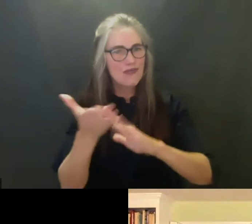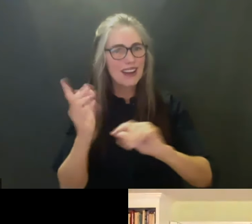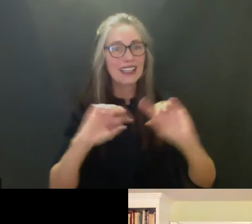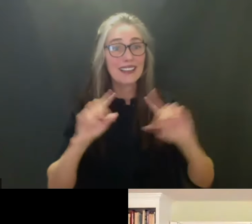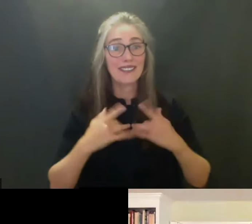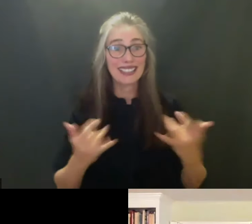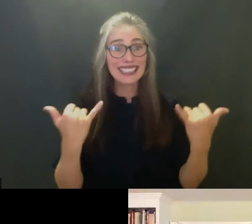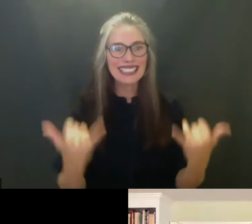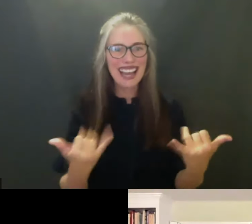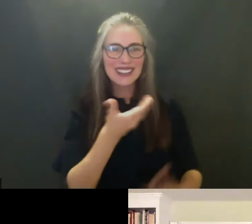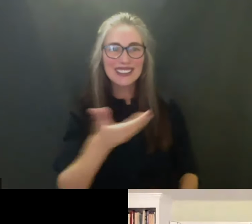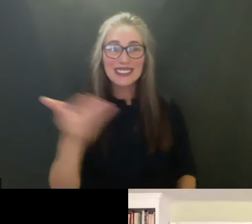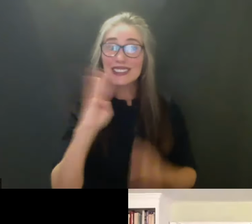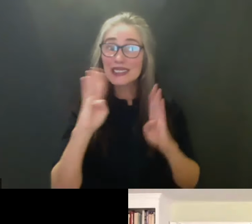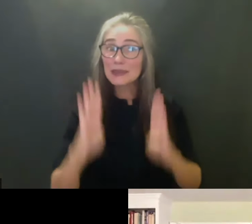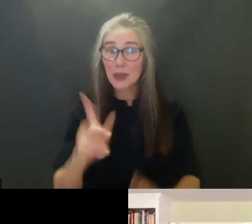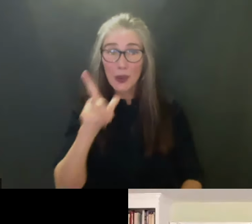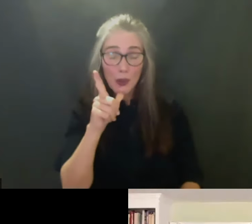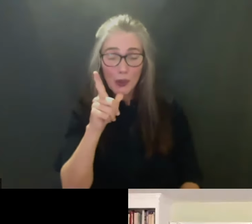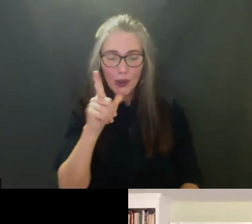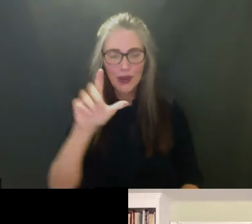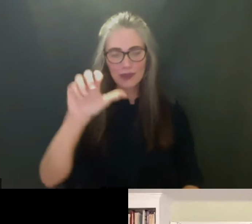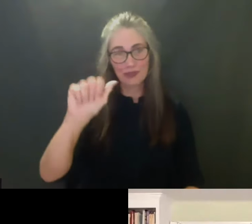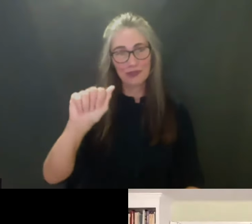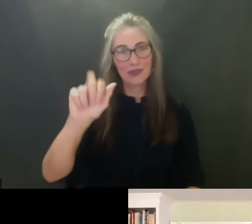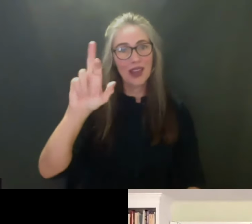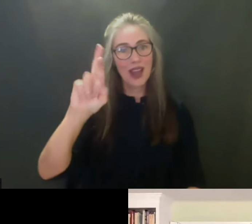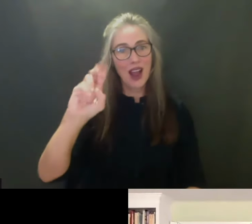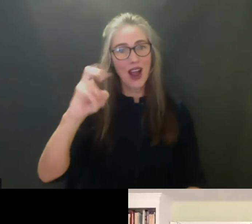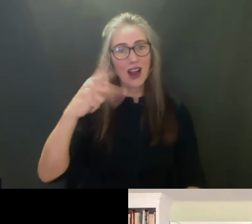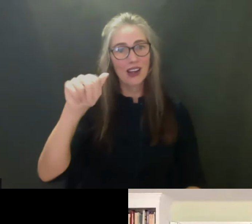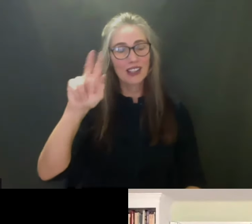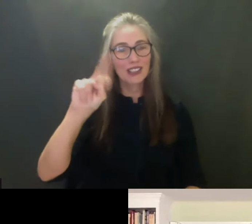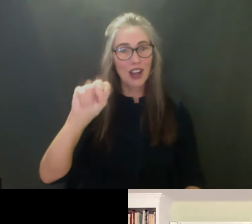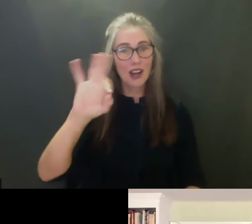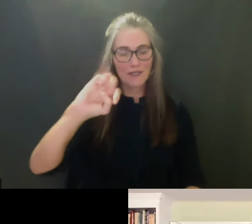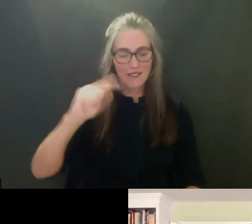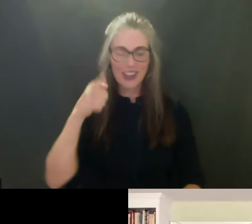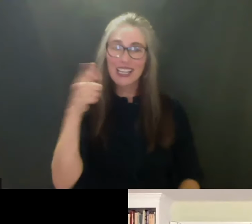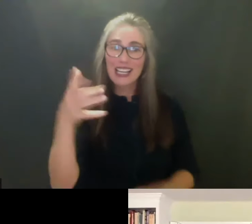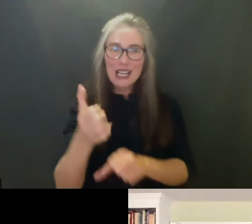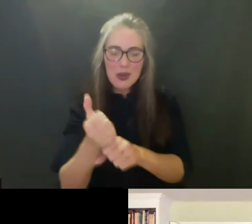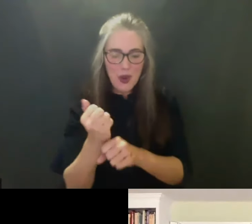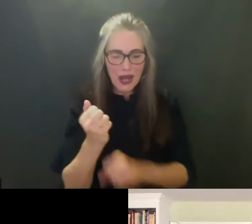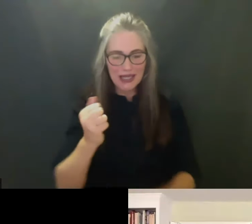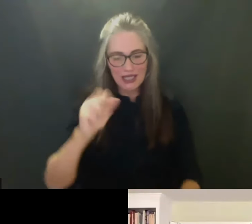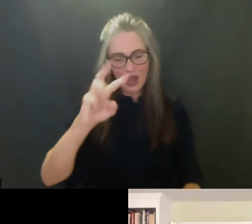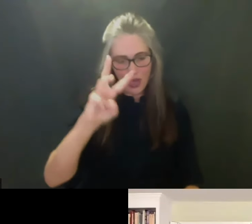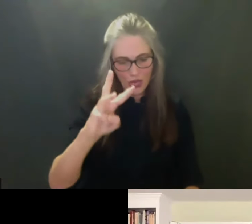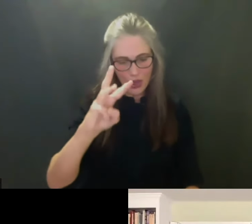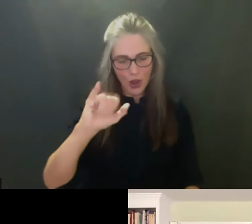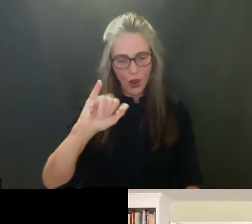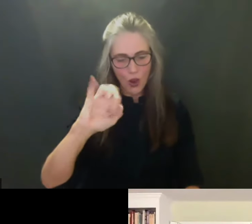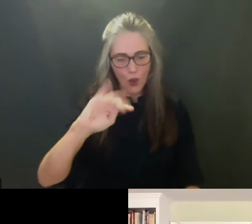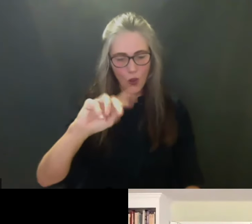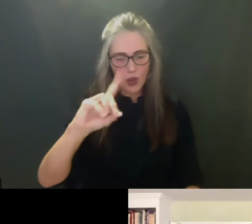There you are. Archon Fung is the Winthrop Lashlin McCormick Professor of Citizenship and